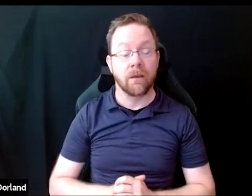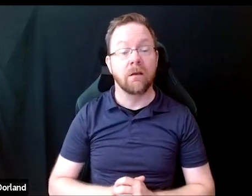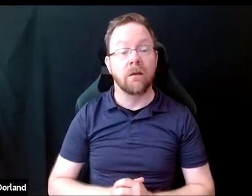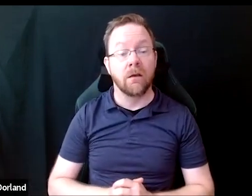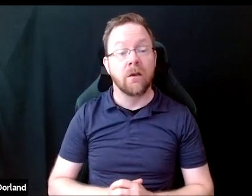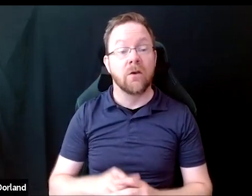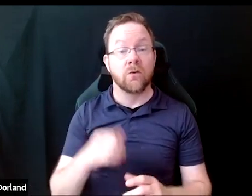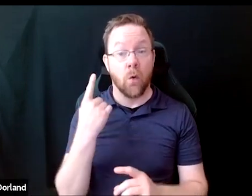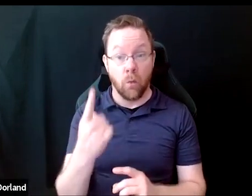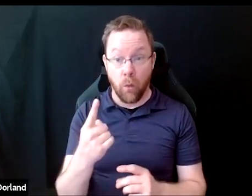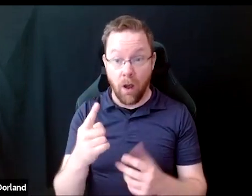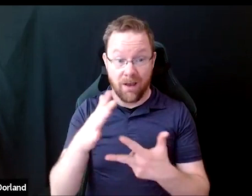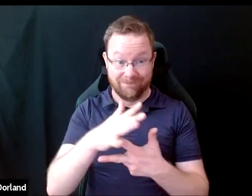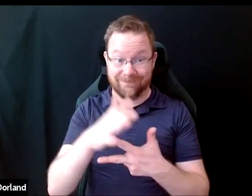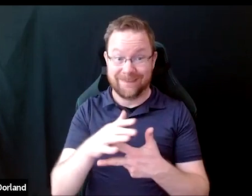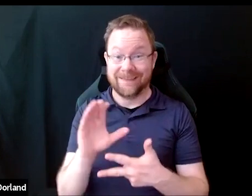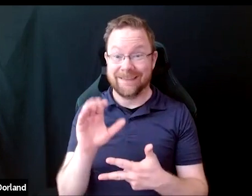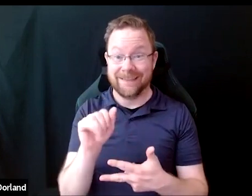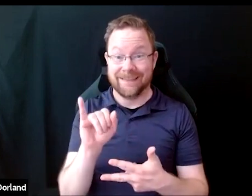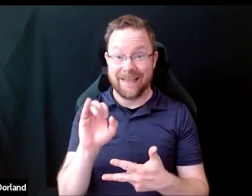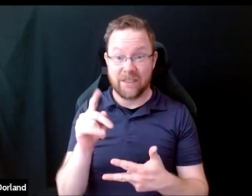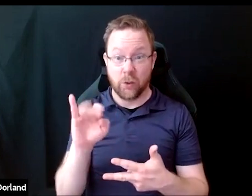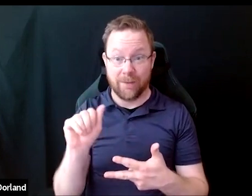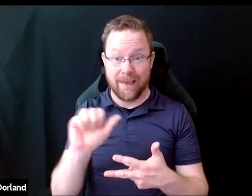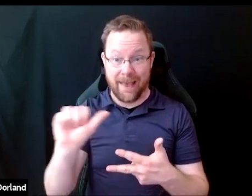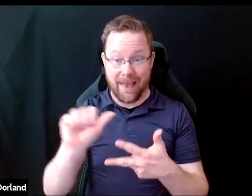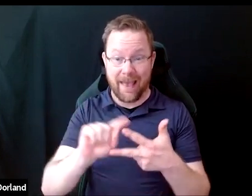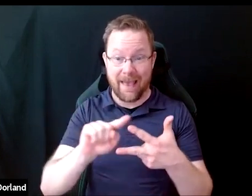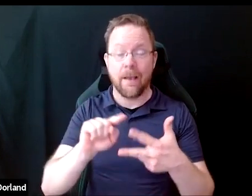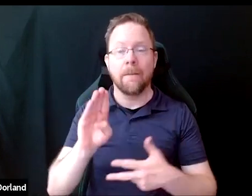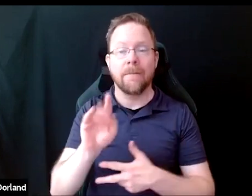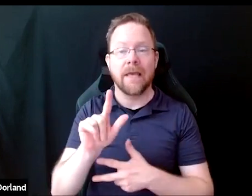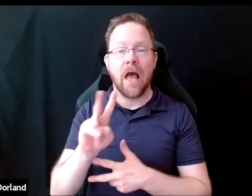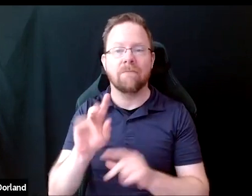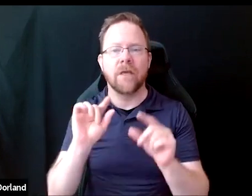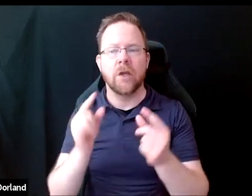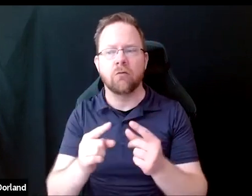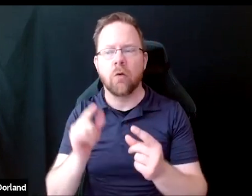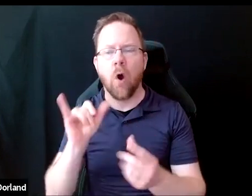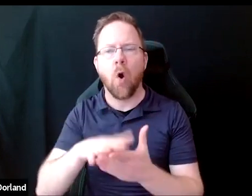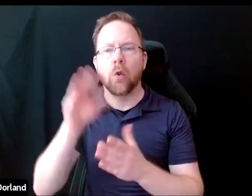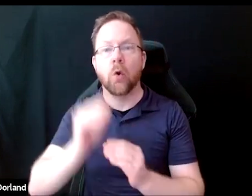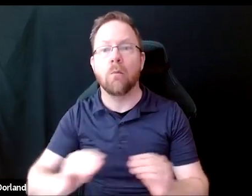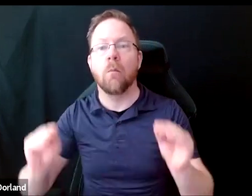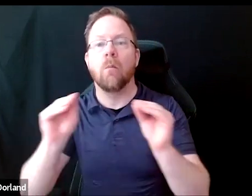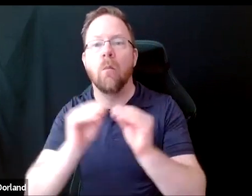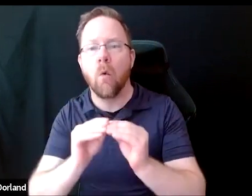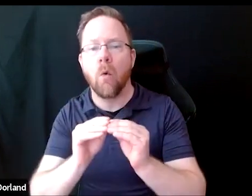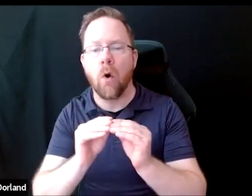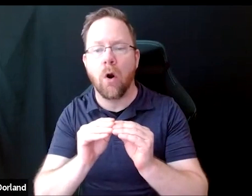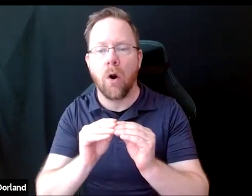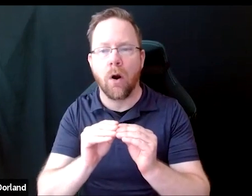of the sonifications, Cassiopeia A, the blind low vision group reported learning more from the sonification to